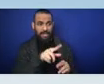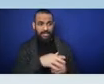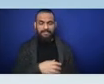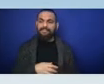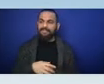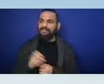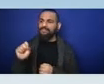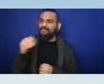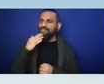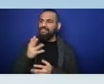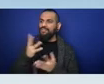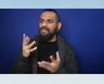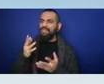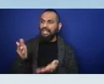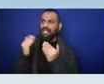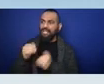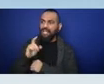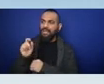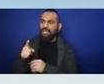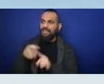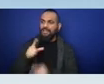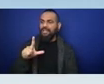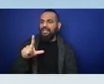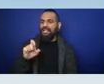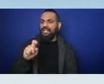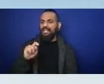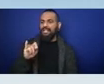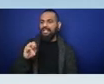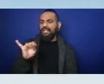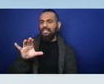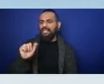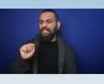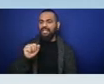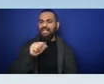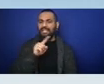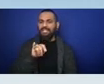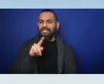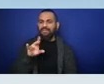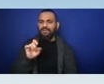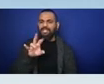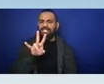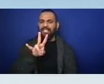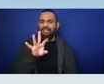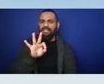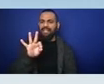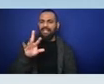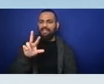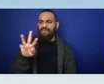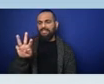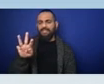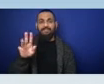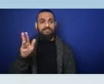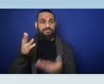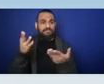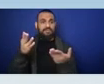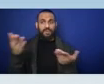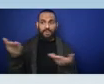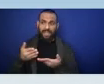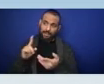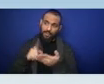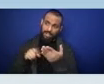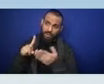vaccines available for children or teens at this point. Thank you, Chief. Dirk, we're ready